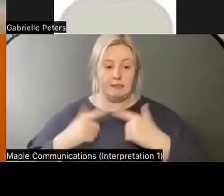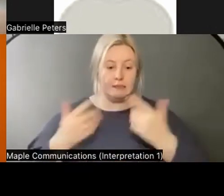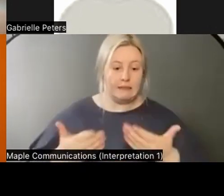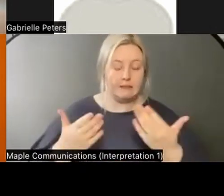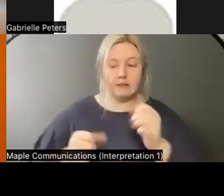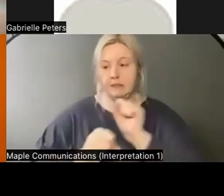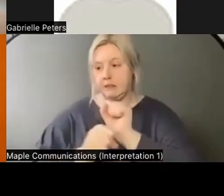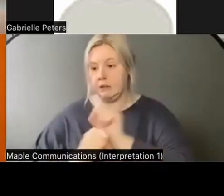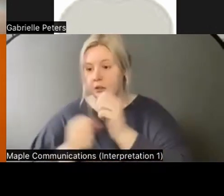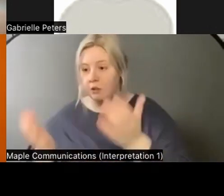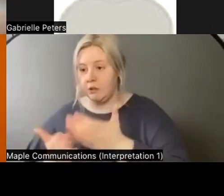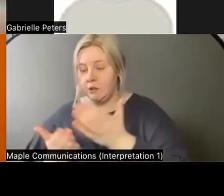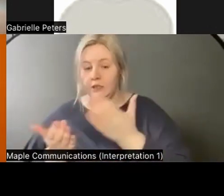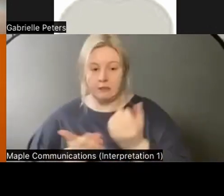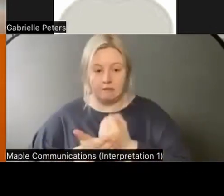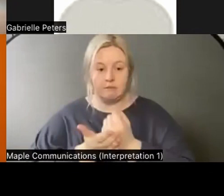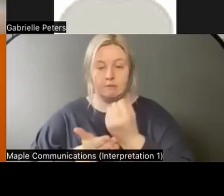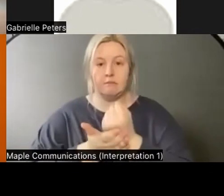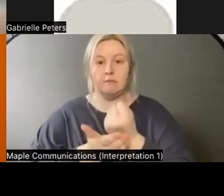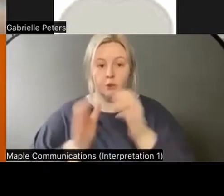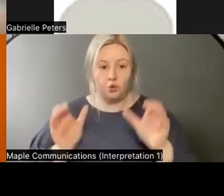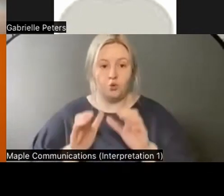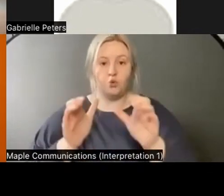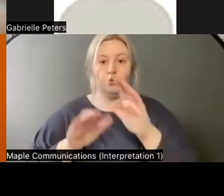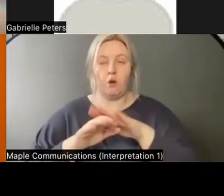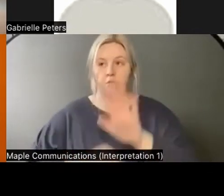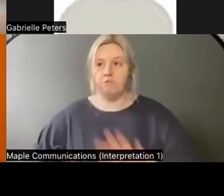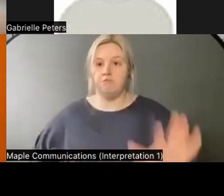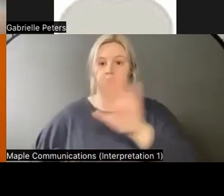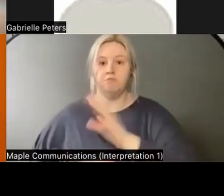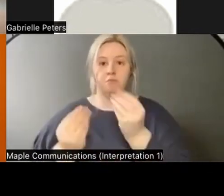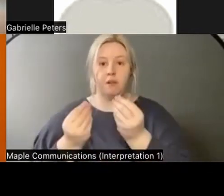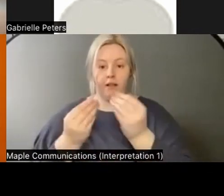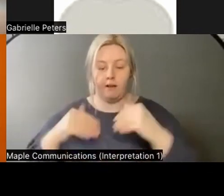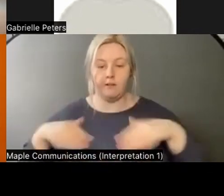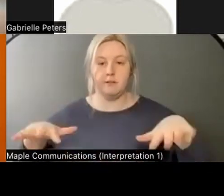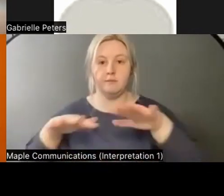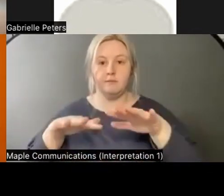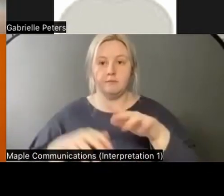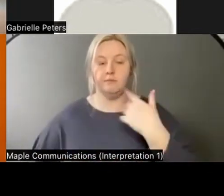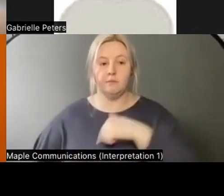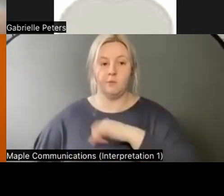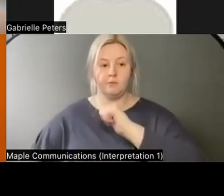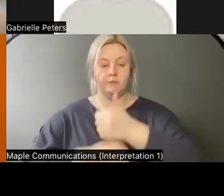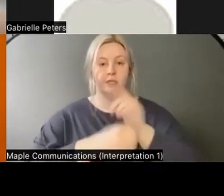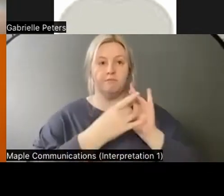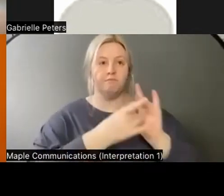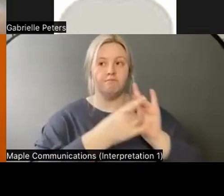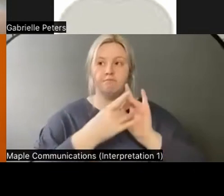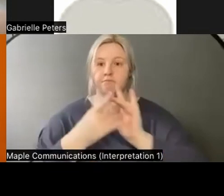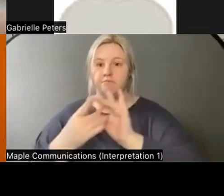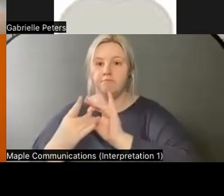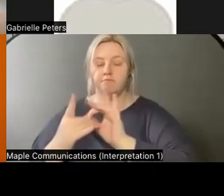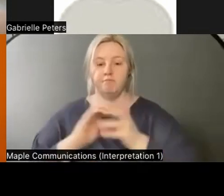meet one another across these lands and to build relationships